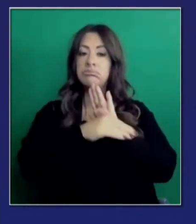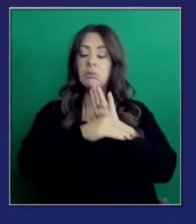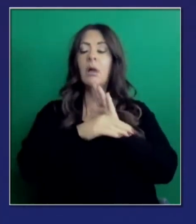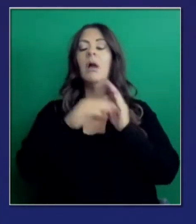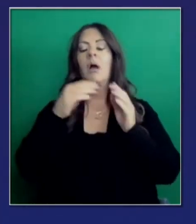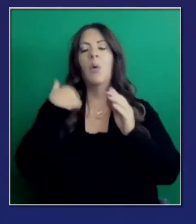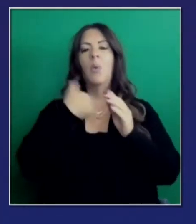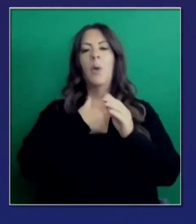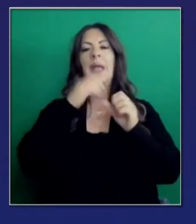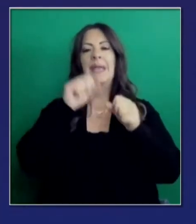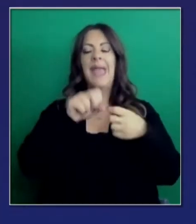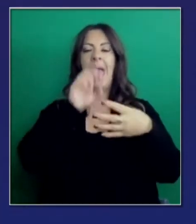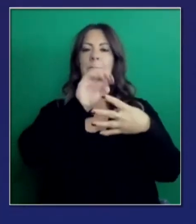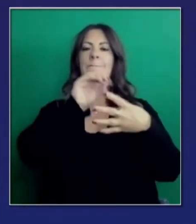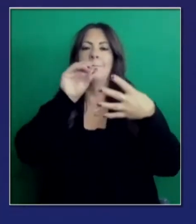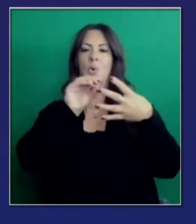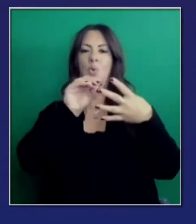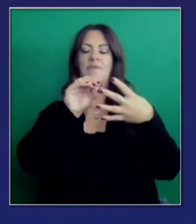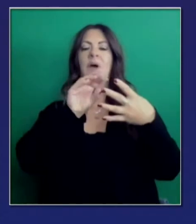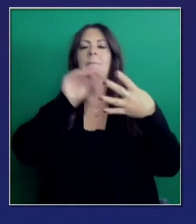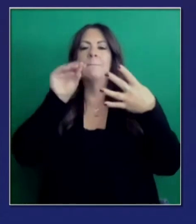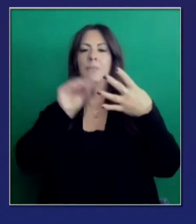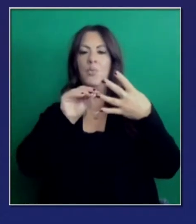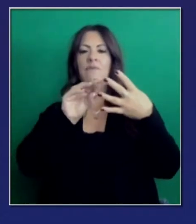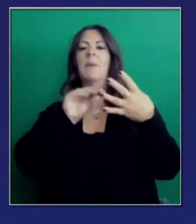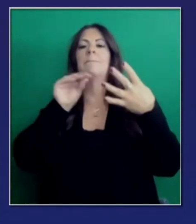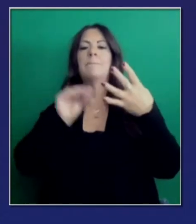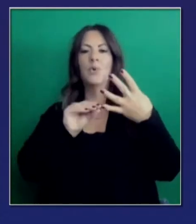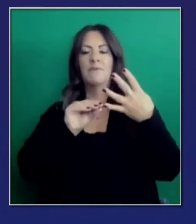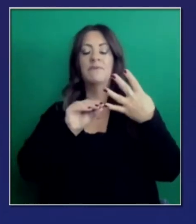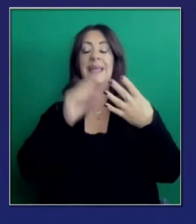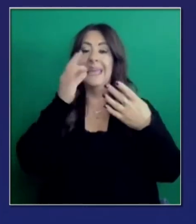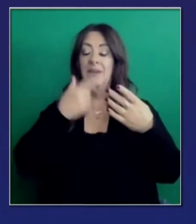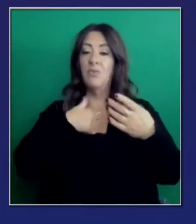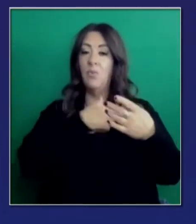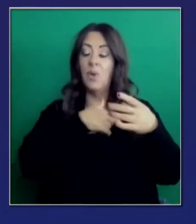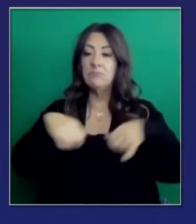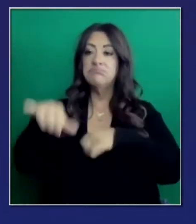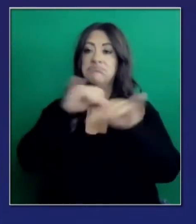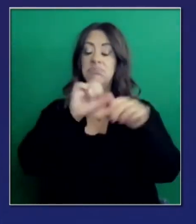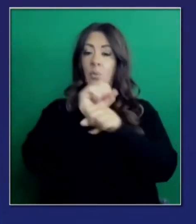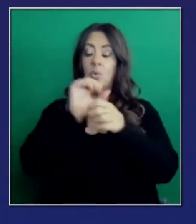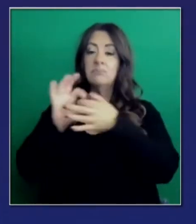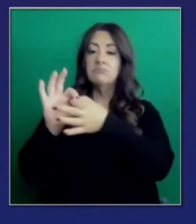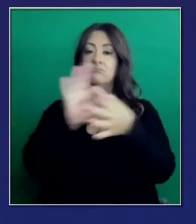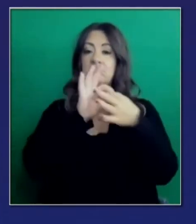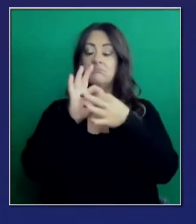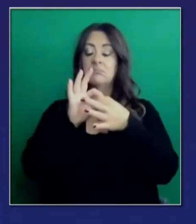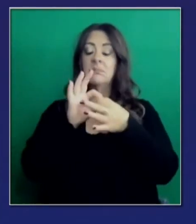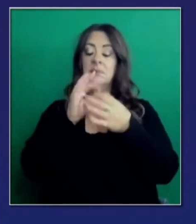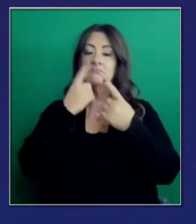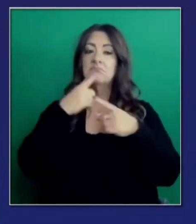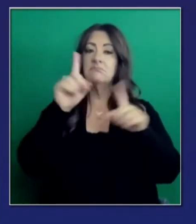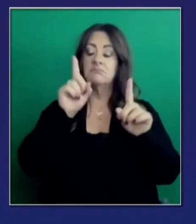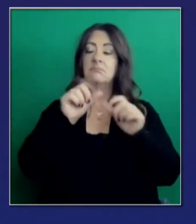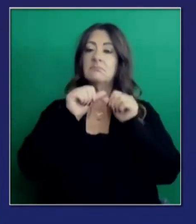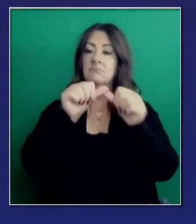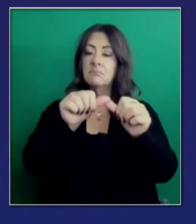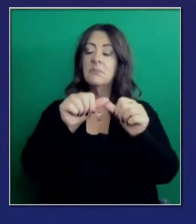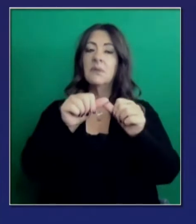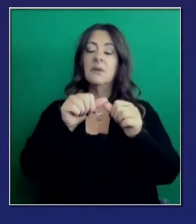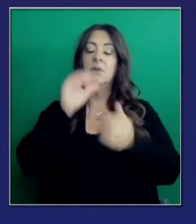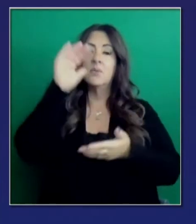our behavior, individually, collectively, based upon our success at continuing to mitigate the growth and